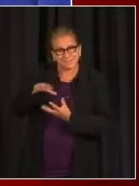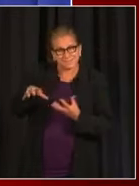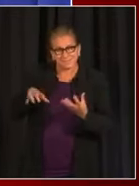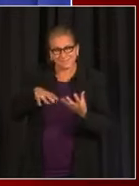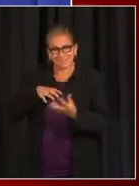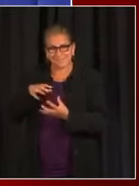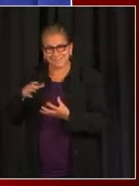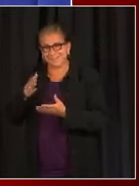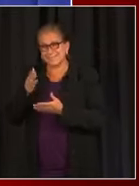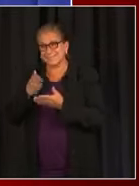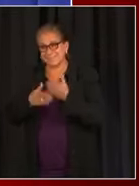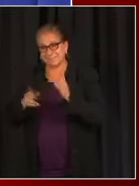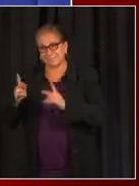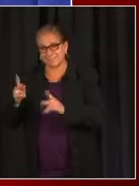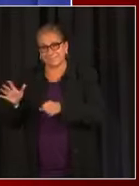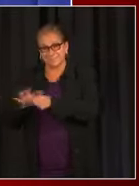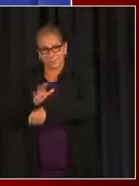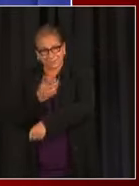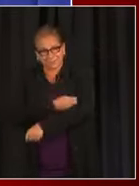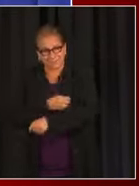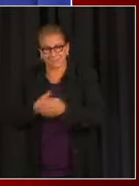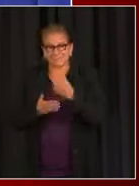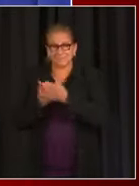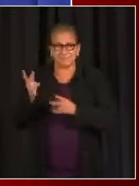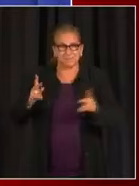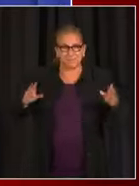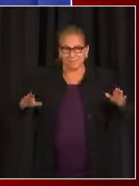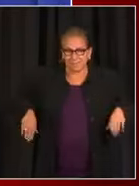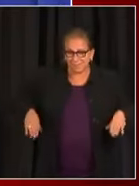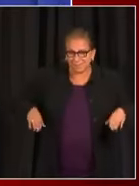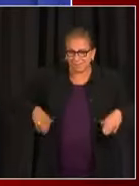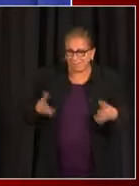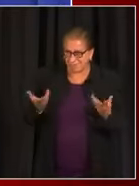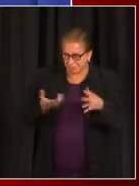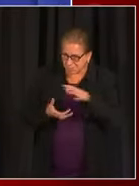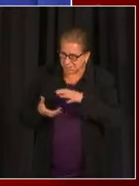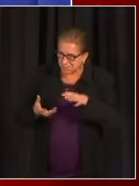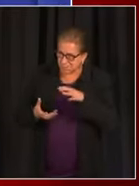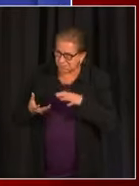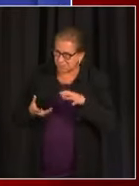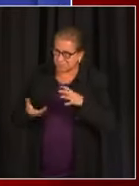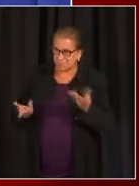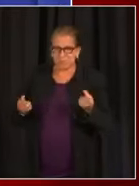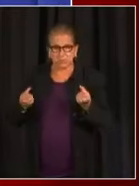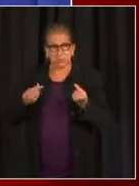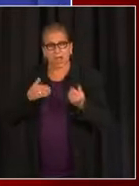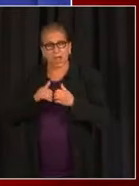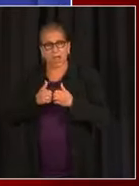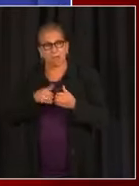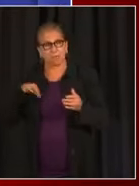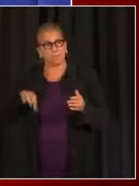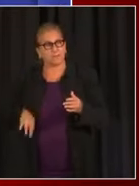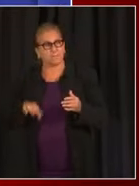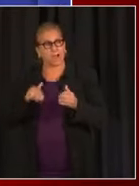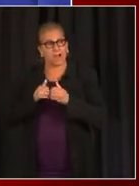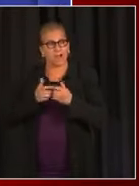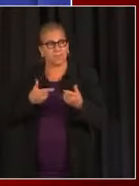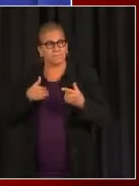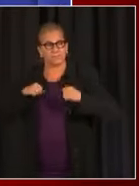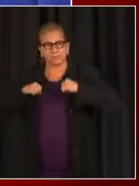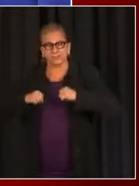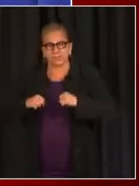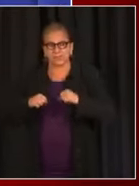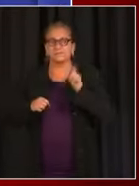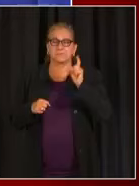you are a fully vaccinated person who is immunosuppressed, you benefit from wearing a mask anytime you are outside of your